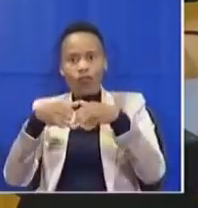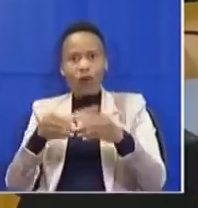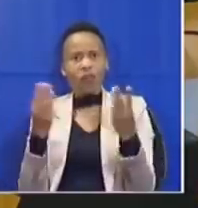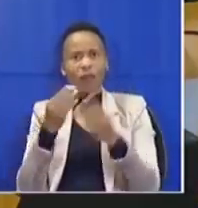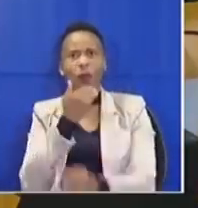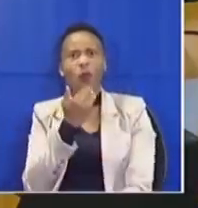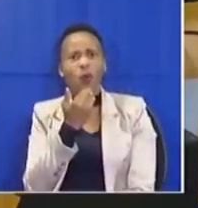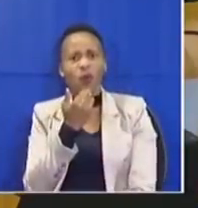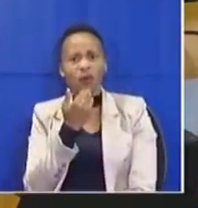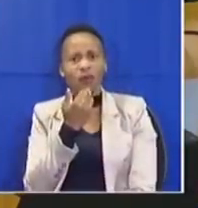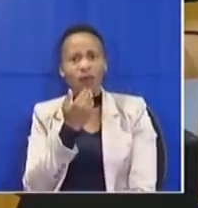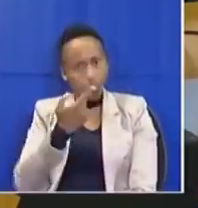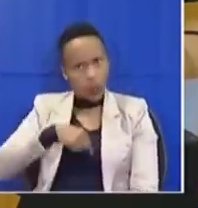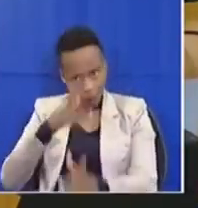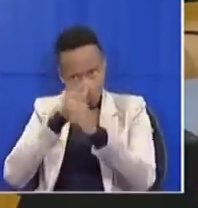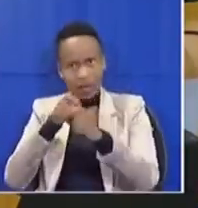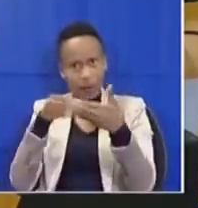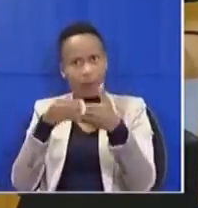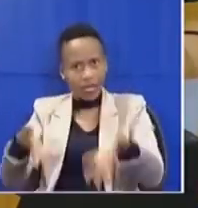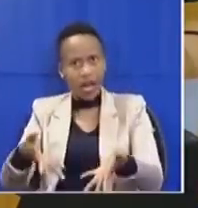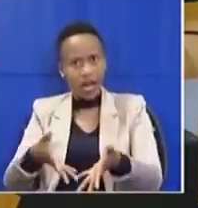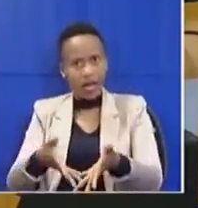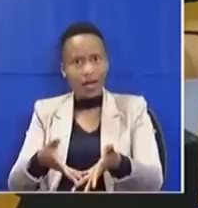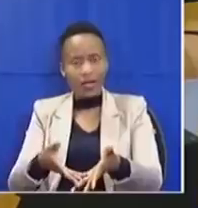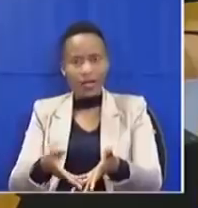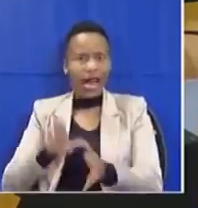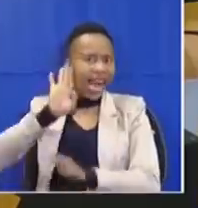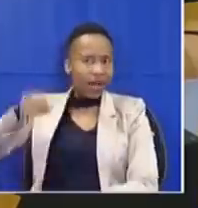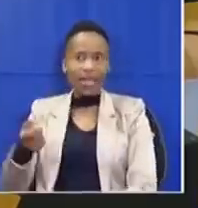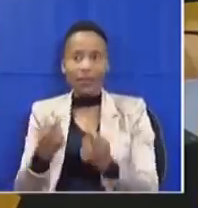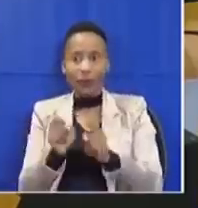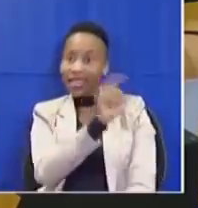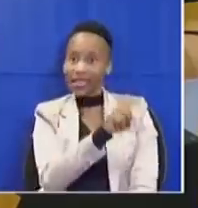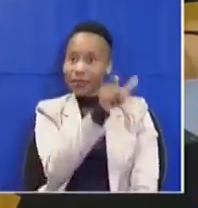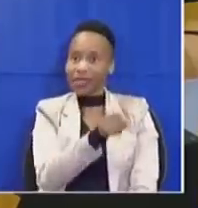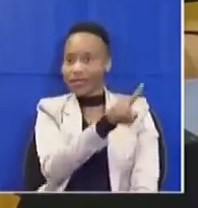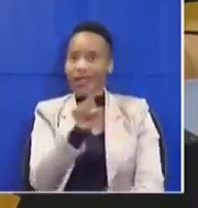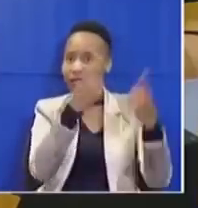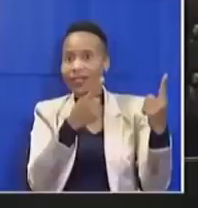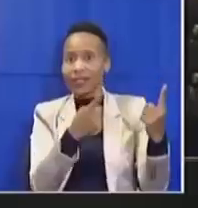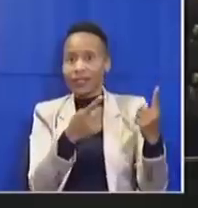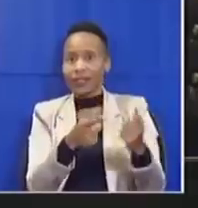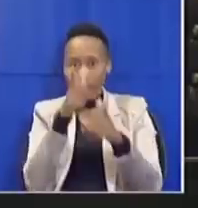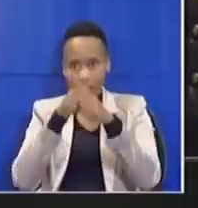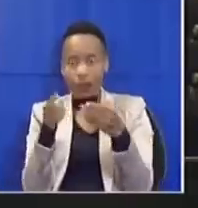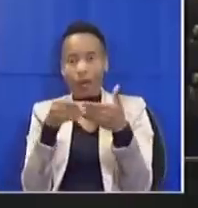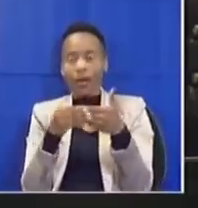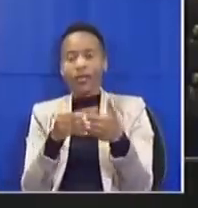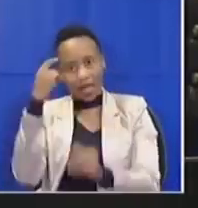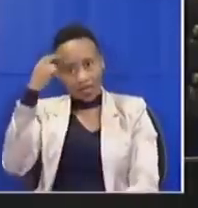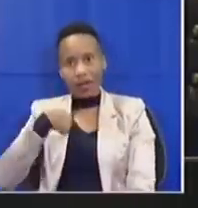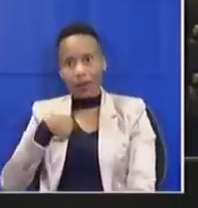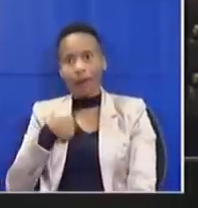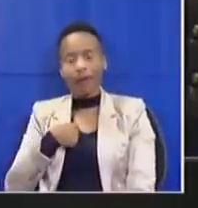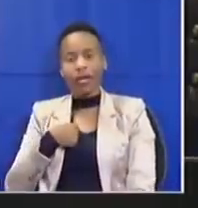house. Please. Who's a group of people here? We must not be undermined here. We must not be undermined here. I think I have ruled. Please take your